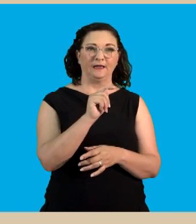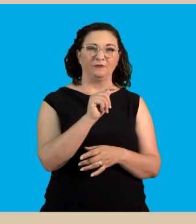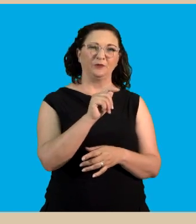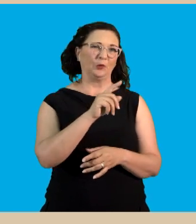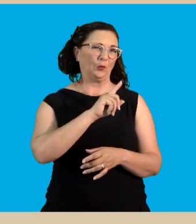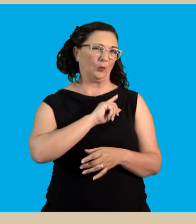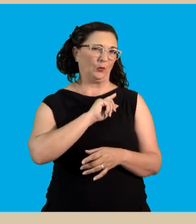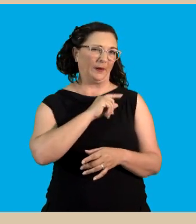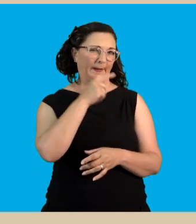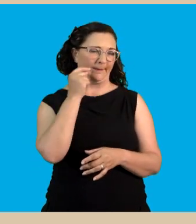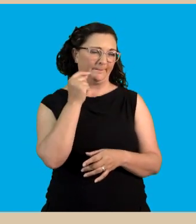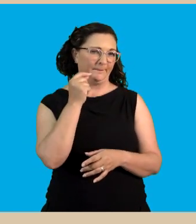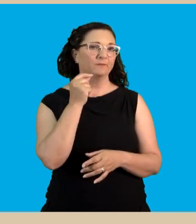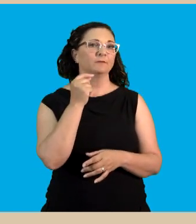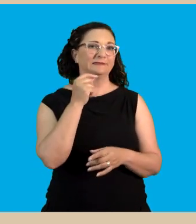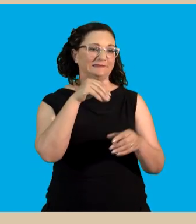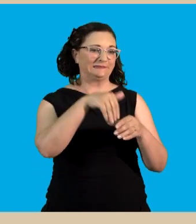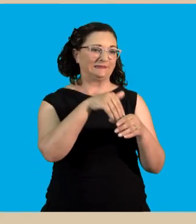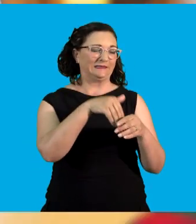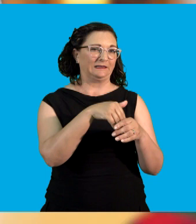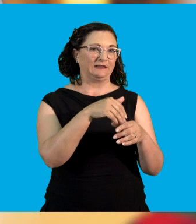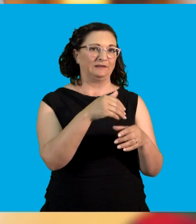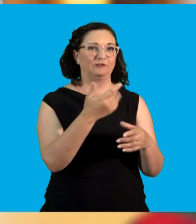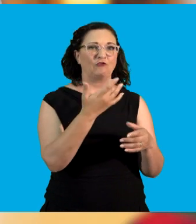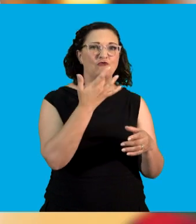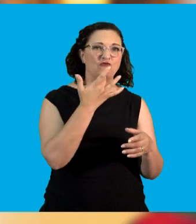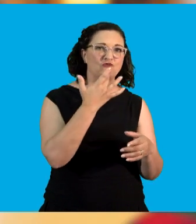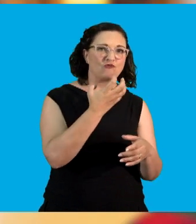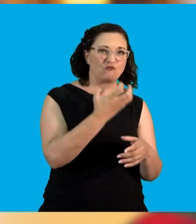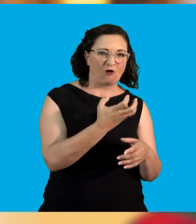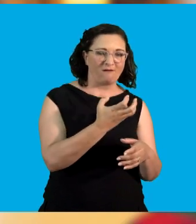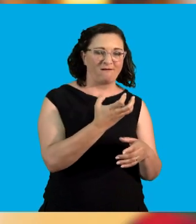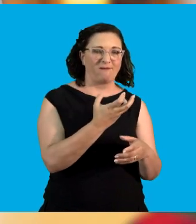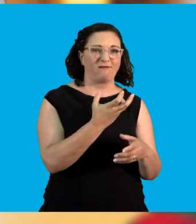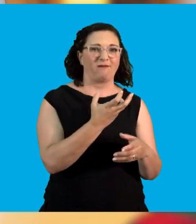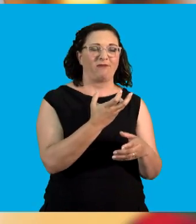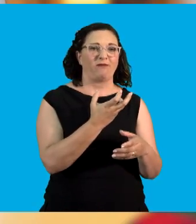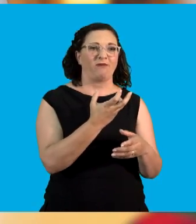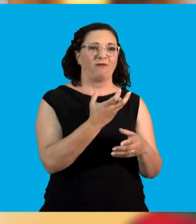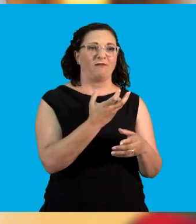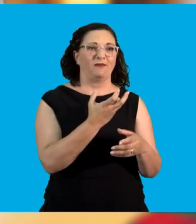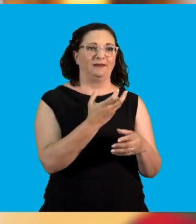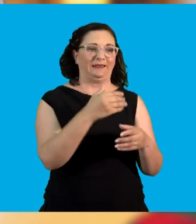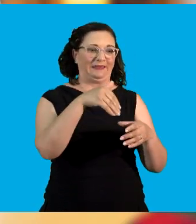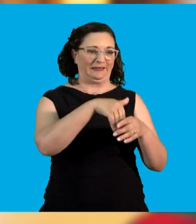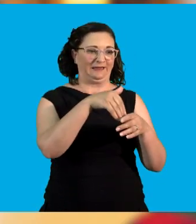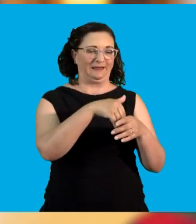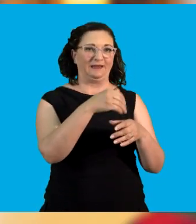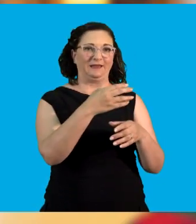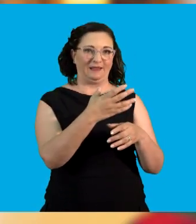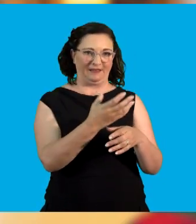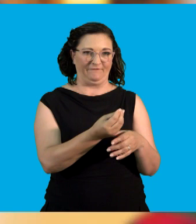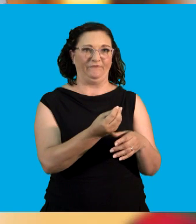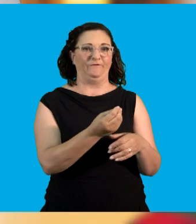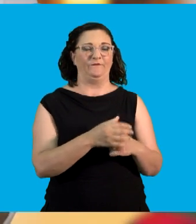planets because they consist of materials that we find on the terrestrials, which means that they consist mainly